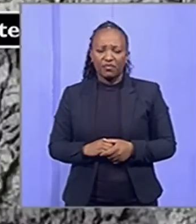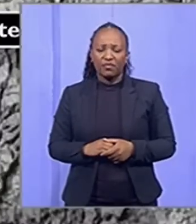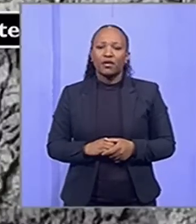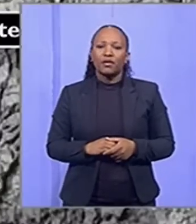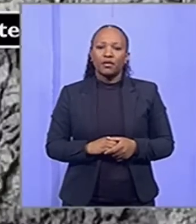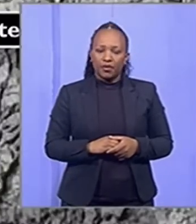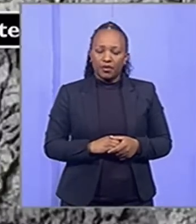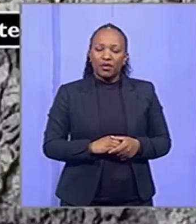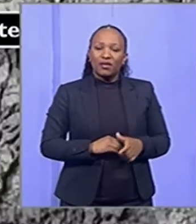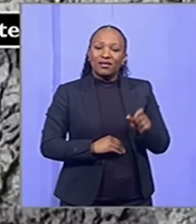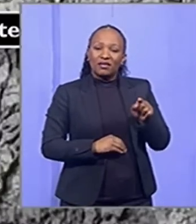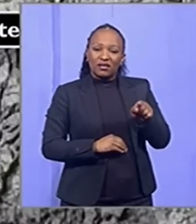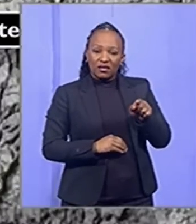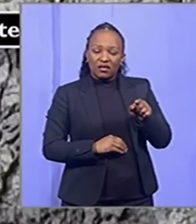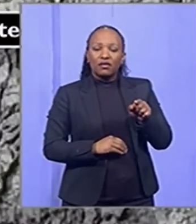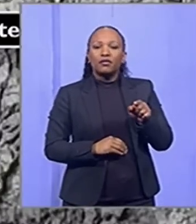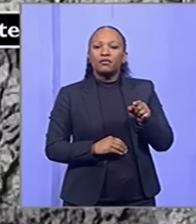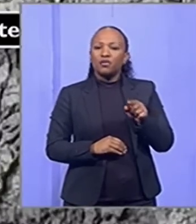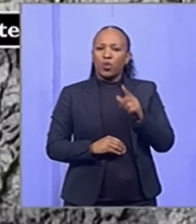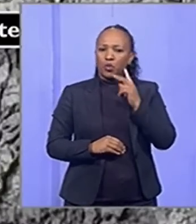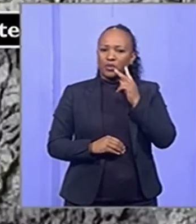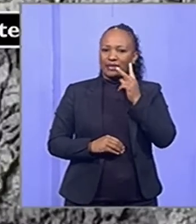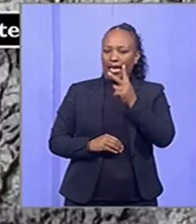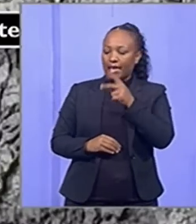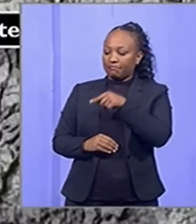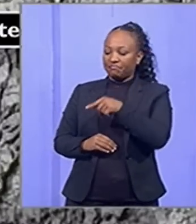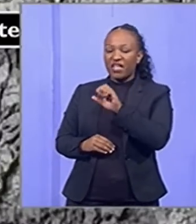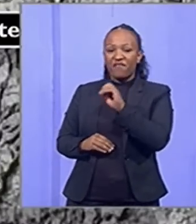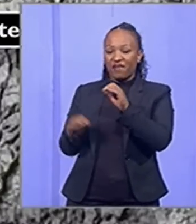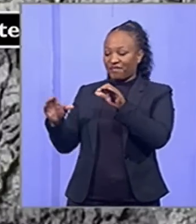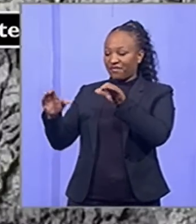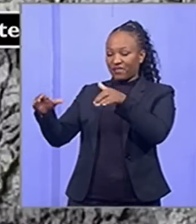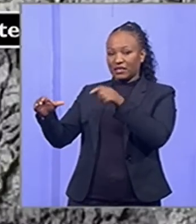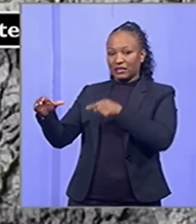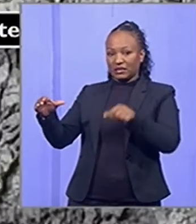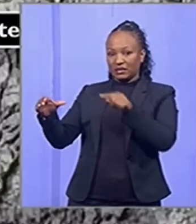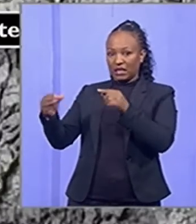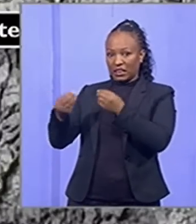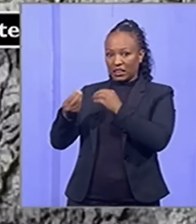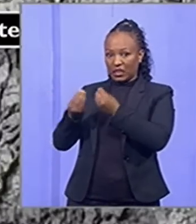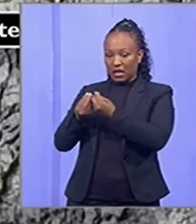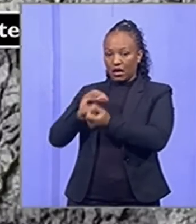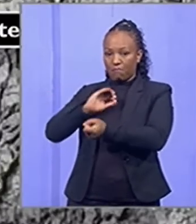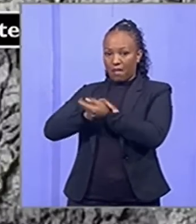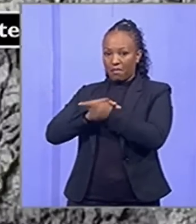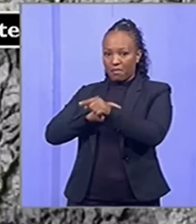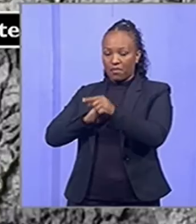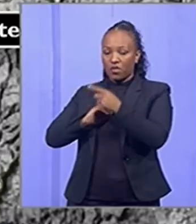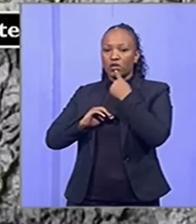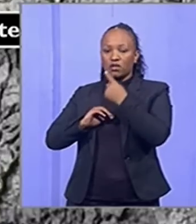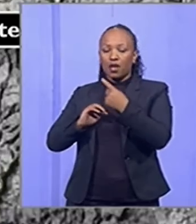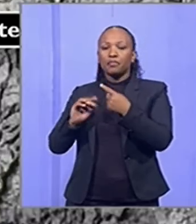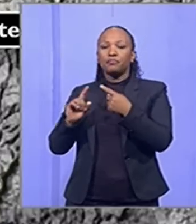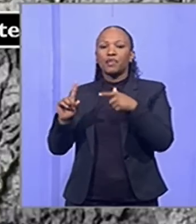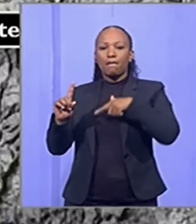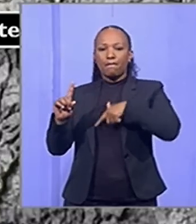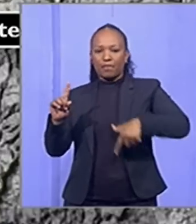hore ha o ka lebella se se etsalang ka hara mokga wa EFF ke taba ene ya hore o na le mo